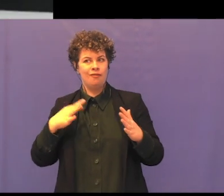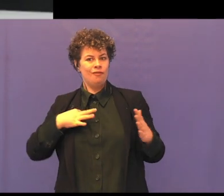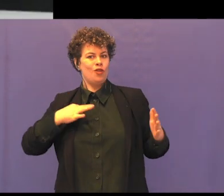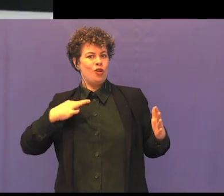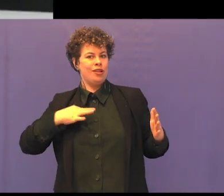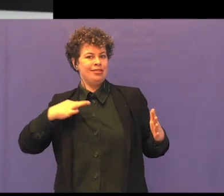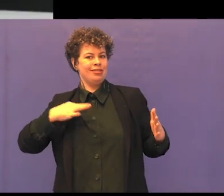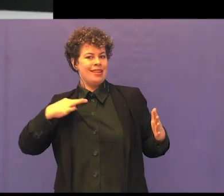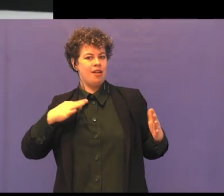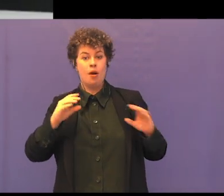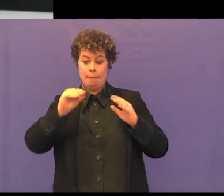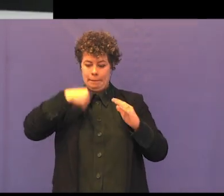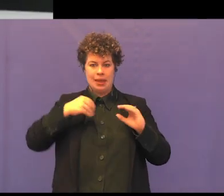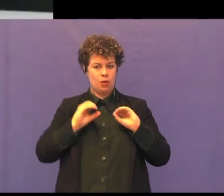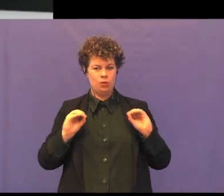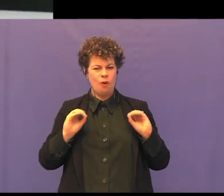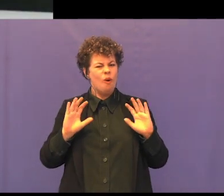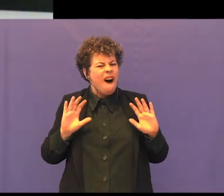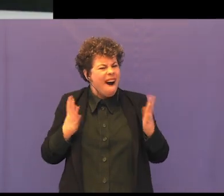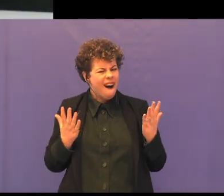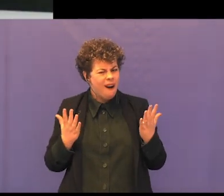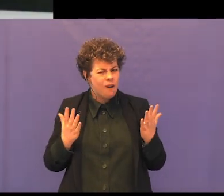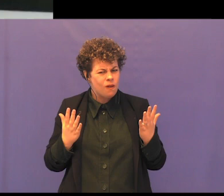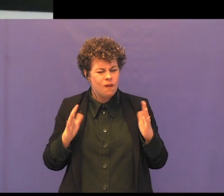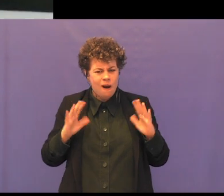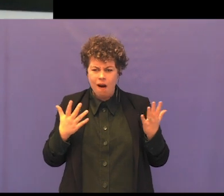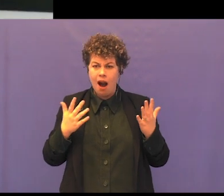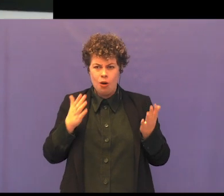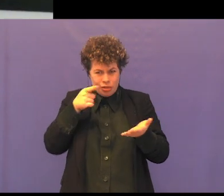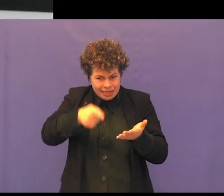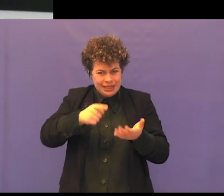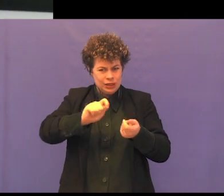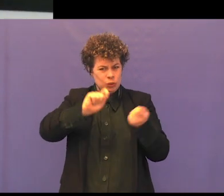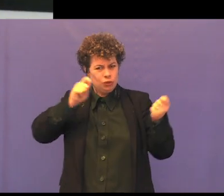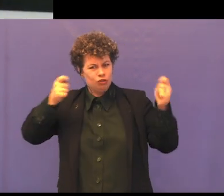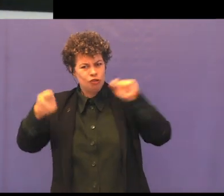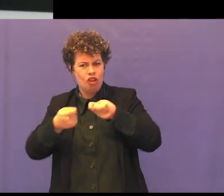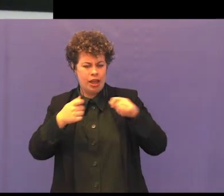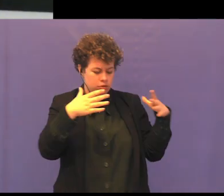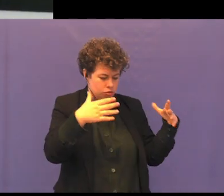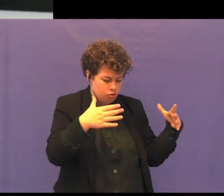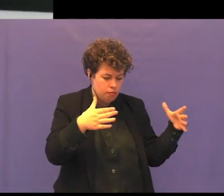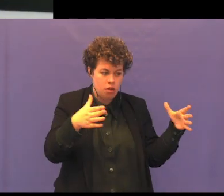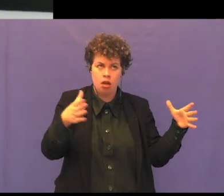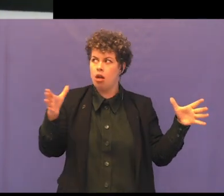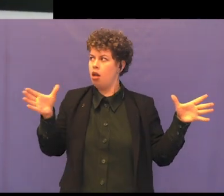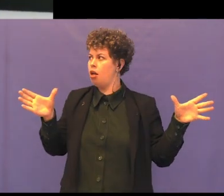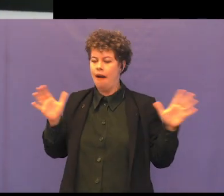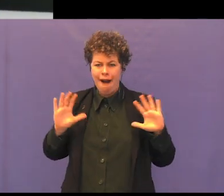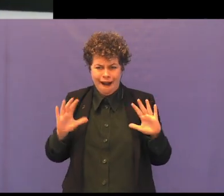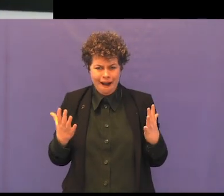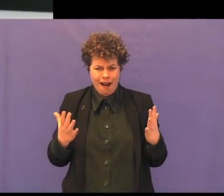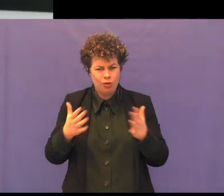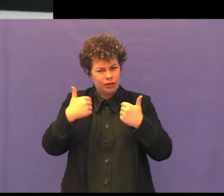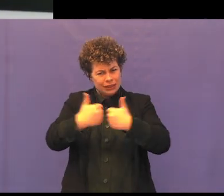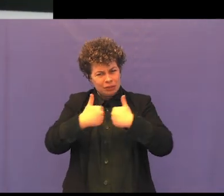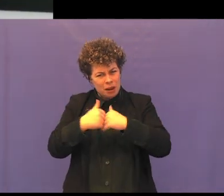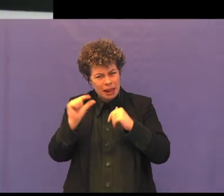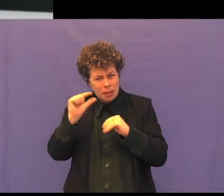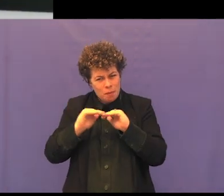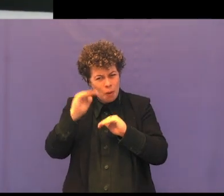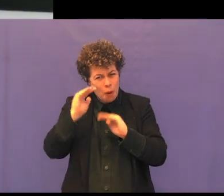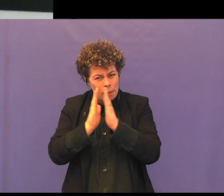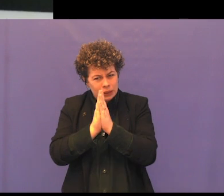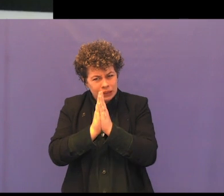specific examples, like explain it? Yeah. The first thing I should say is that I'm just a